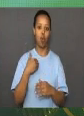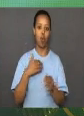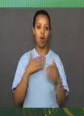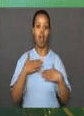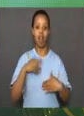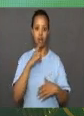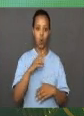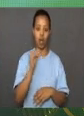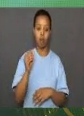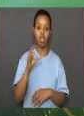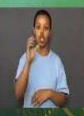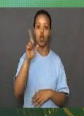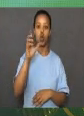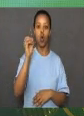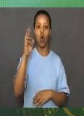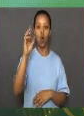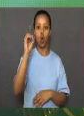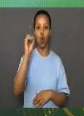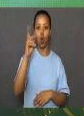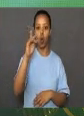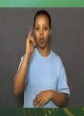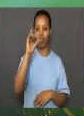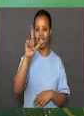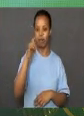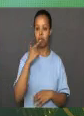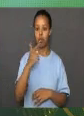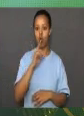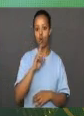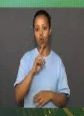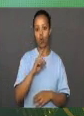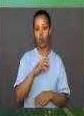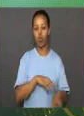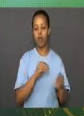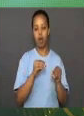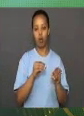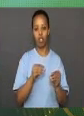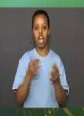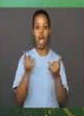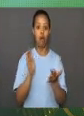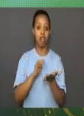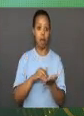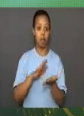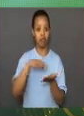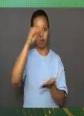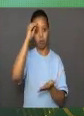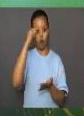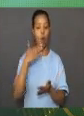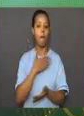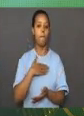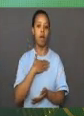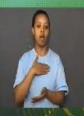in chloroplasts. Students, as a review, can you